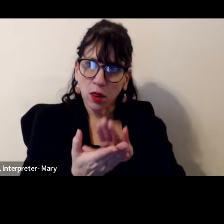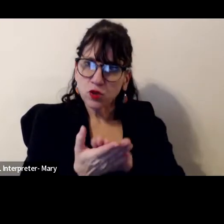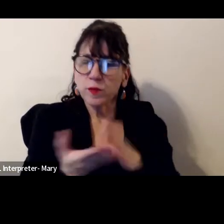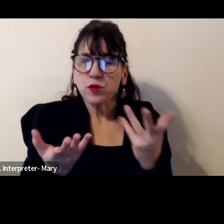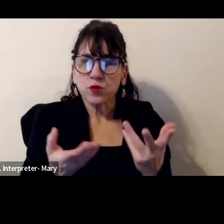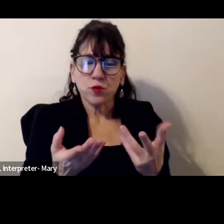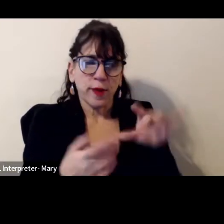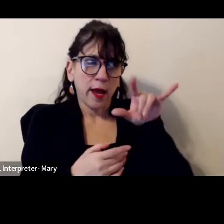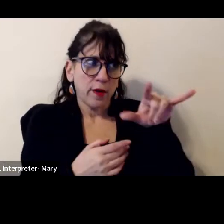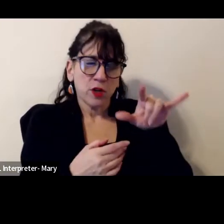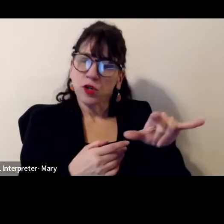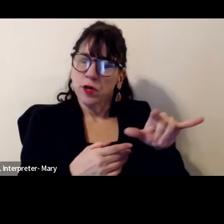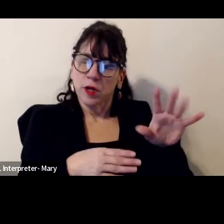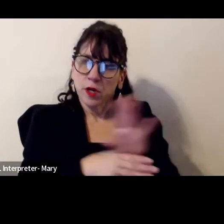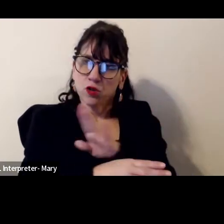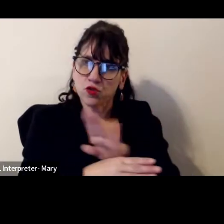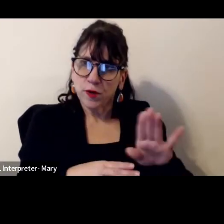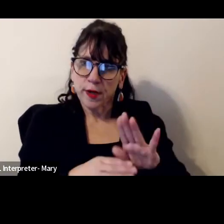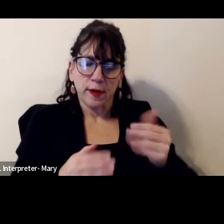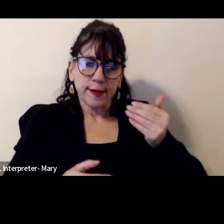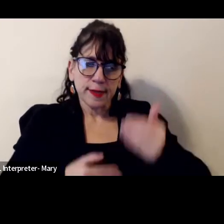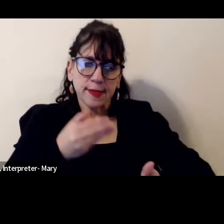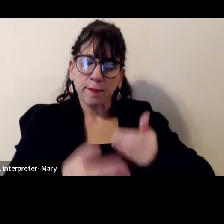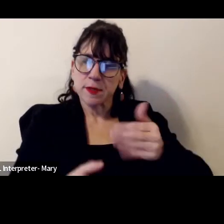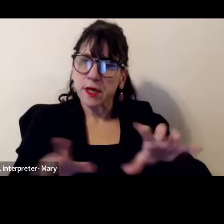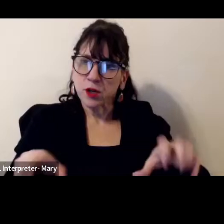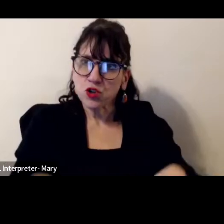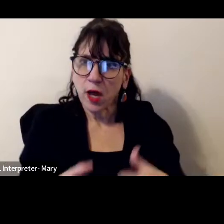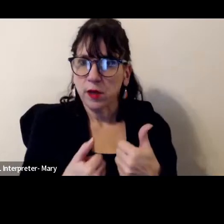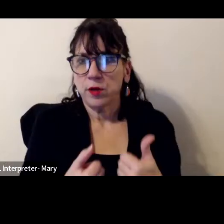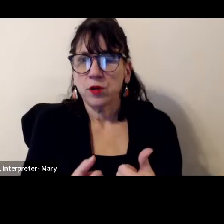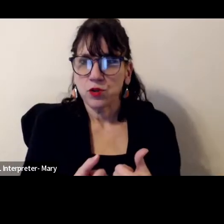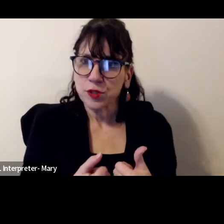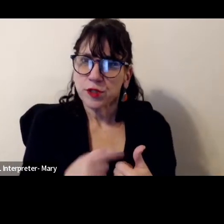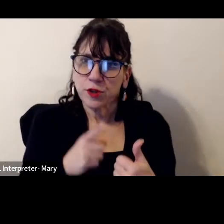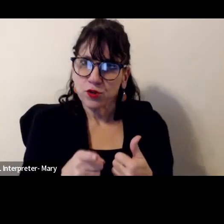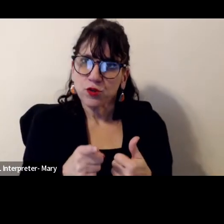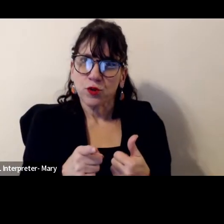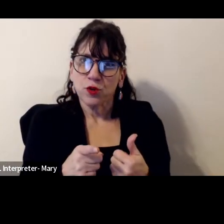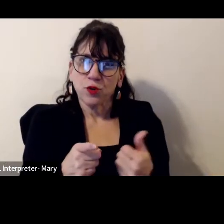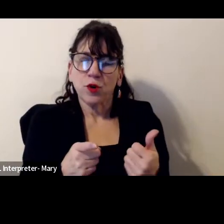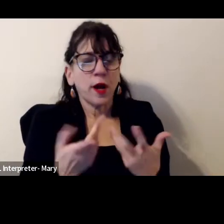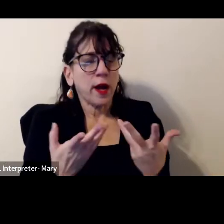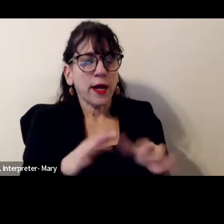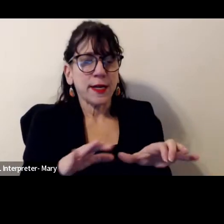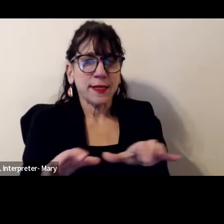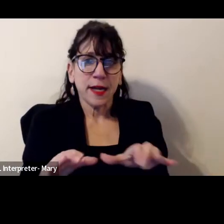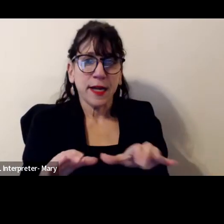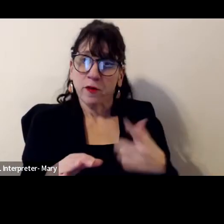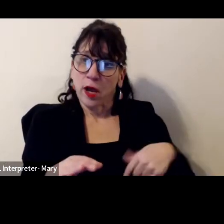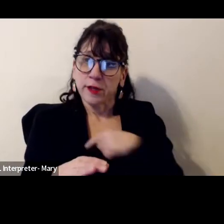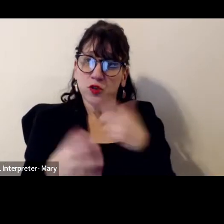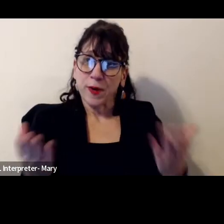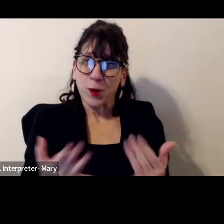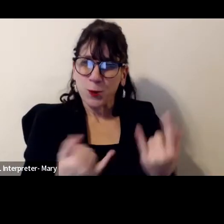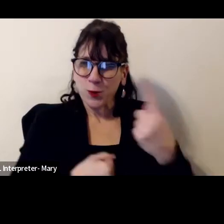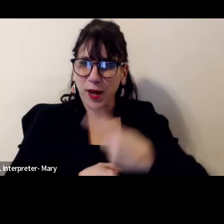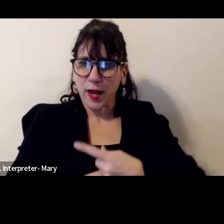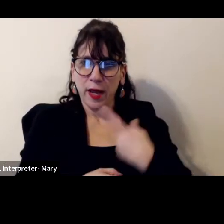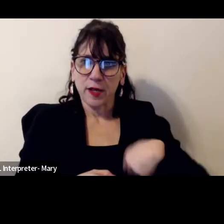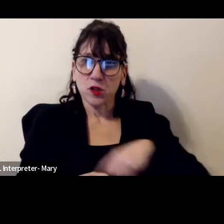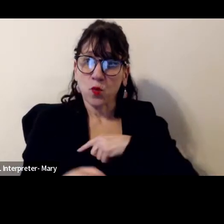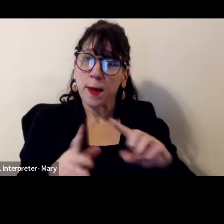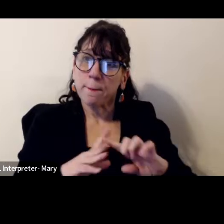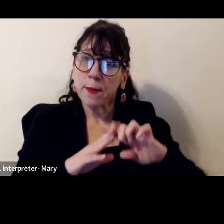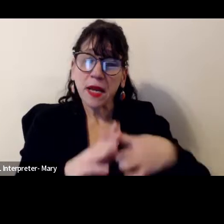aviation industry and the steps and challenges and barriers you have made broken for us to be here today. So as we